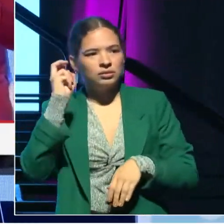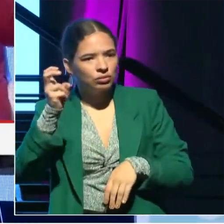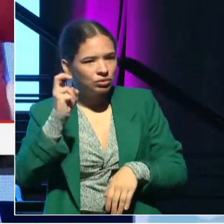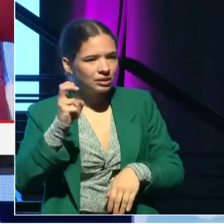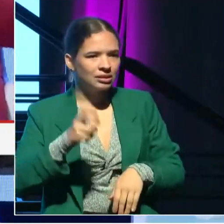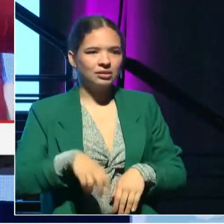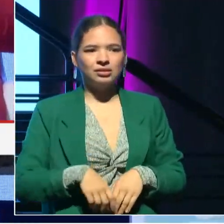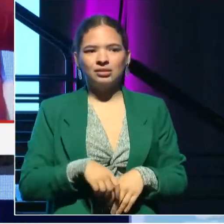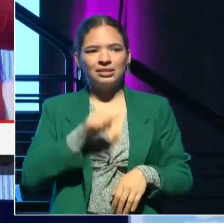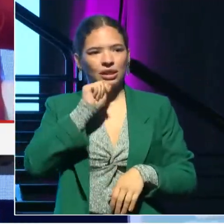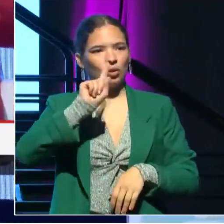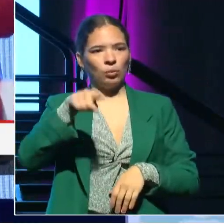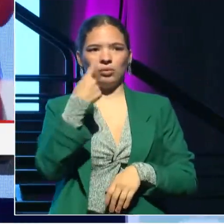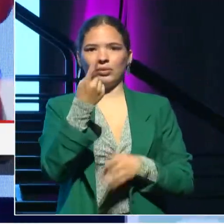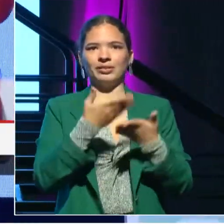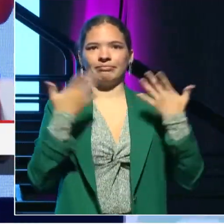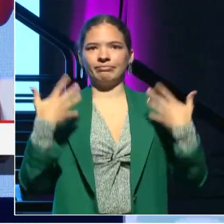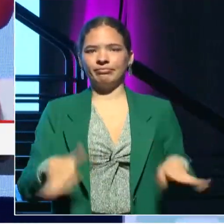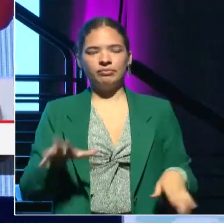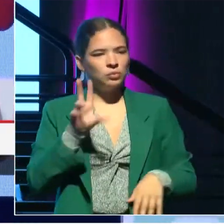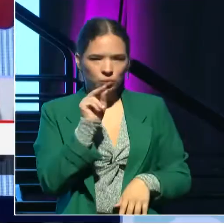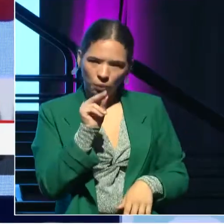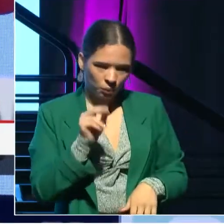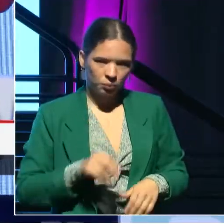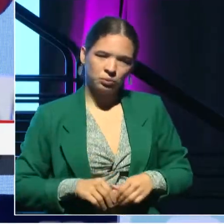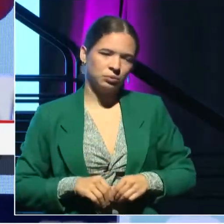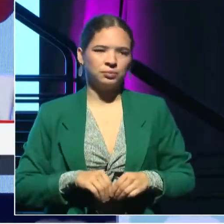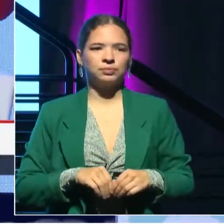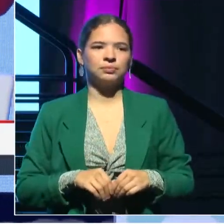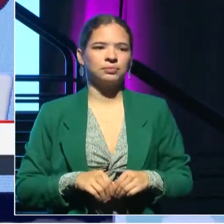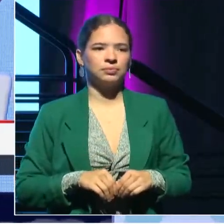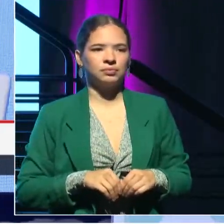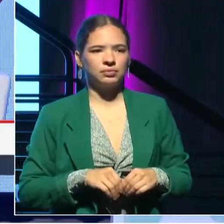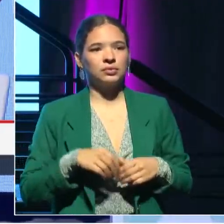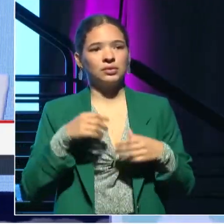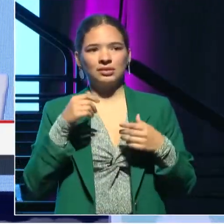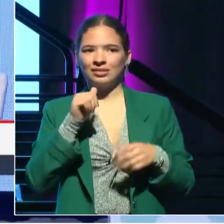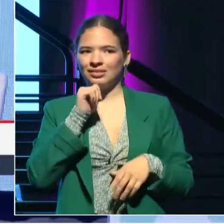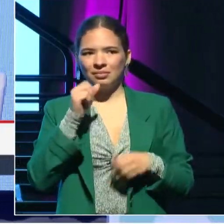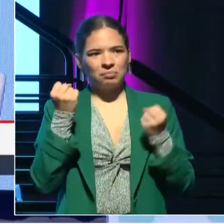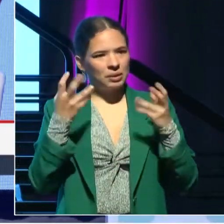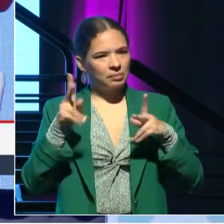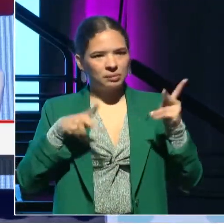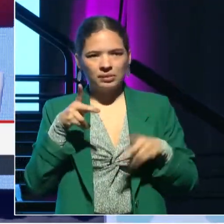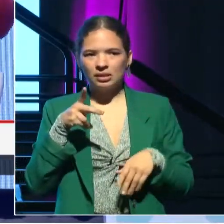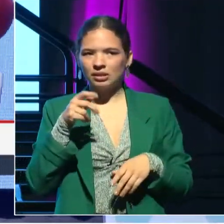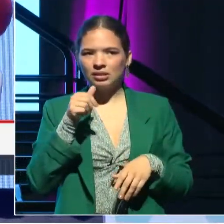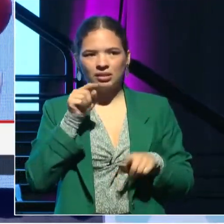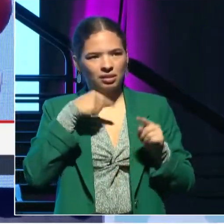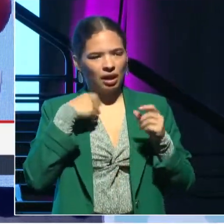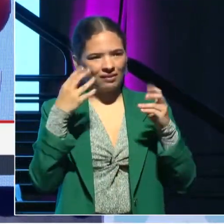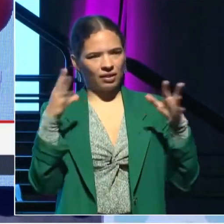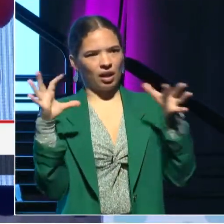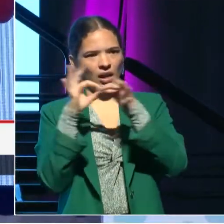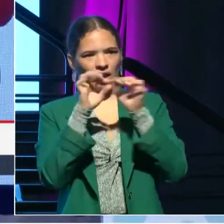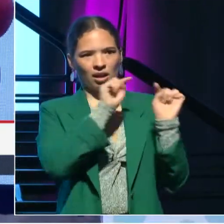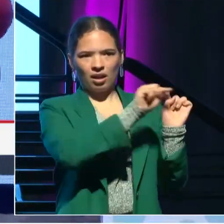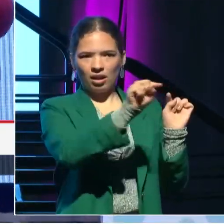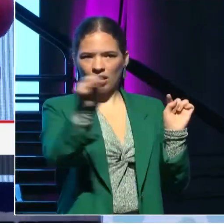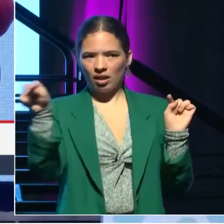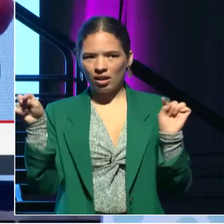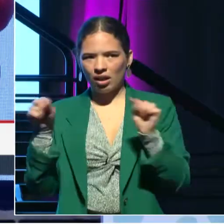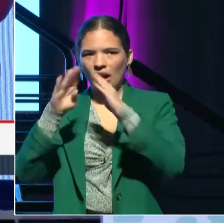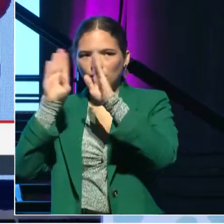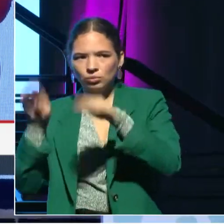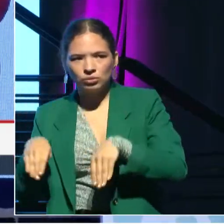single dimensional problem. Like you were talking about, people are not making the connection between housing and water and birth outcomes,